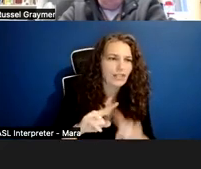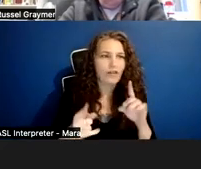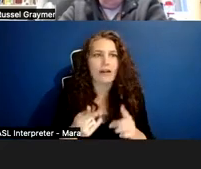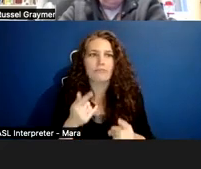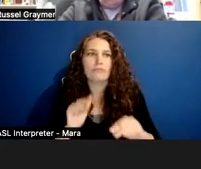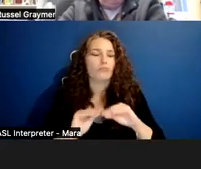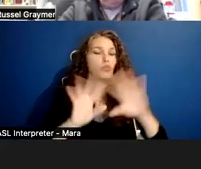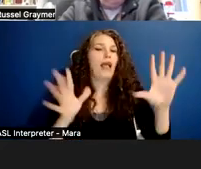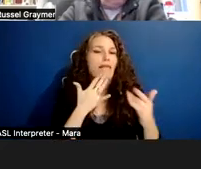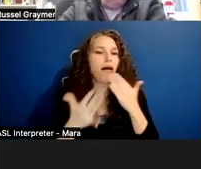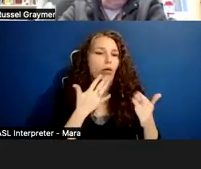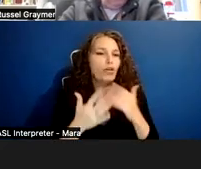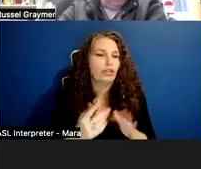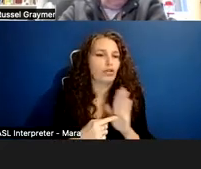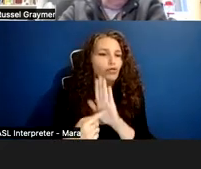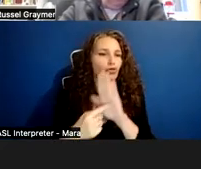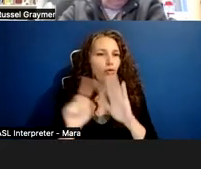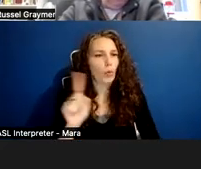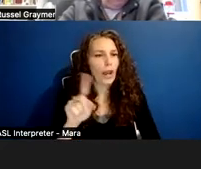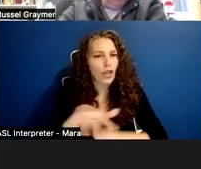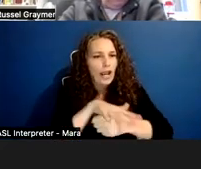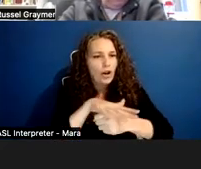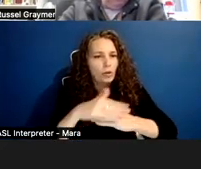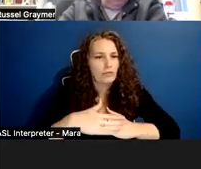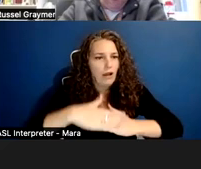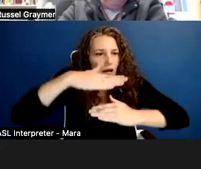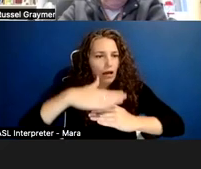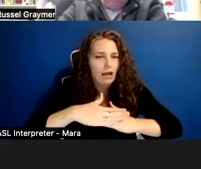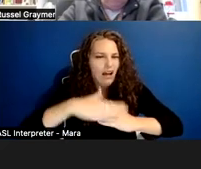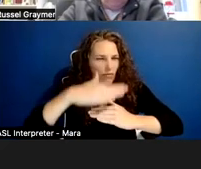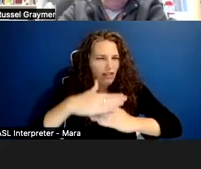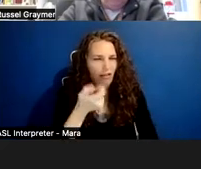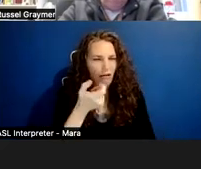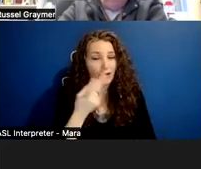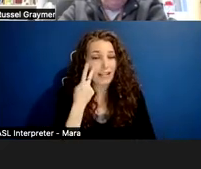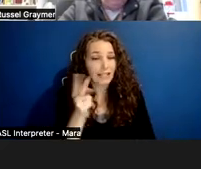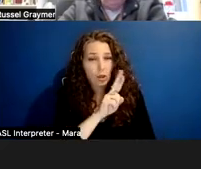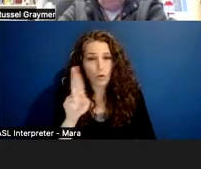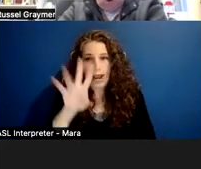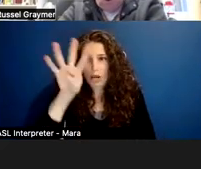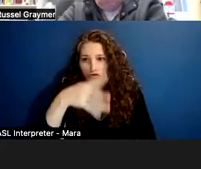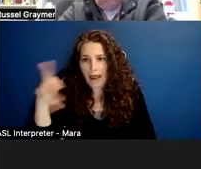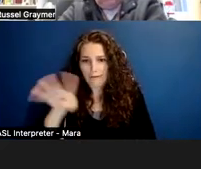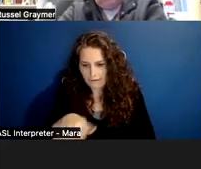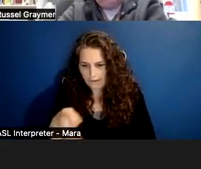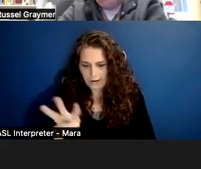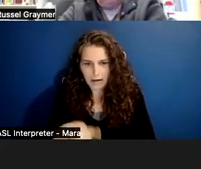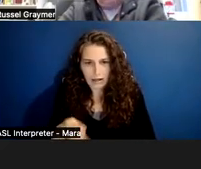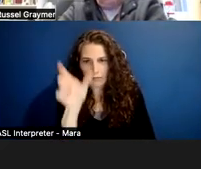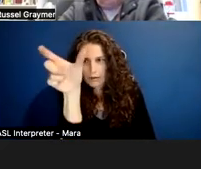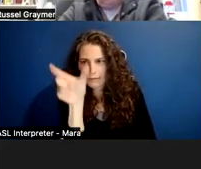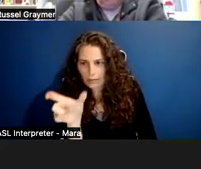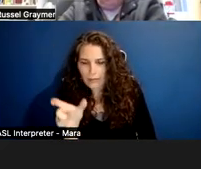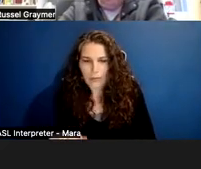that was uplifted. And if you look at the graphs on the right, those are